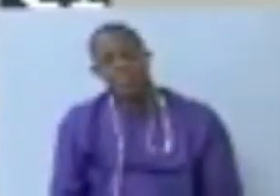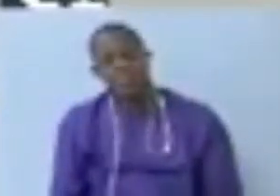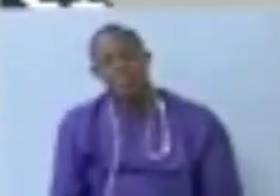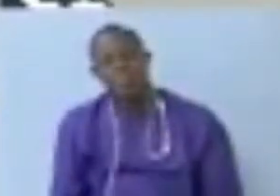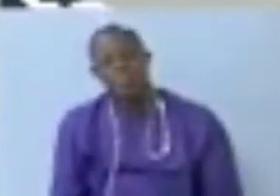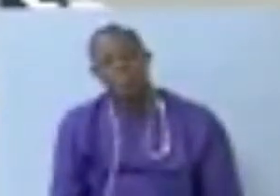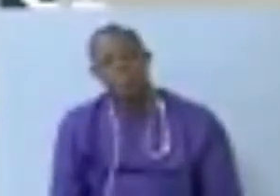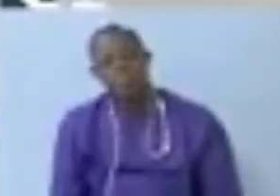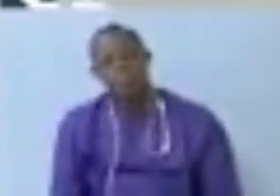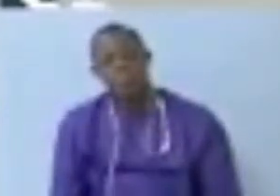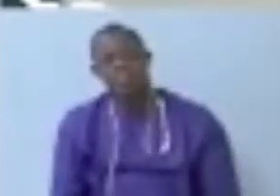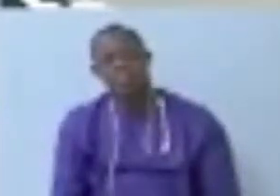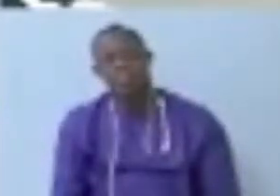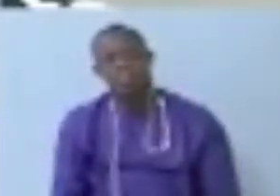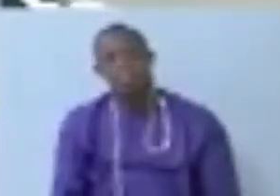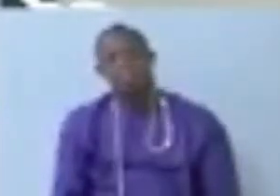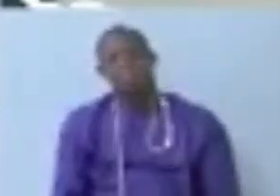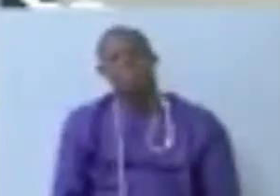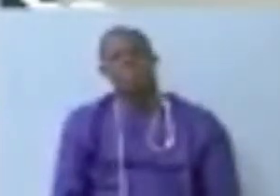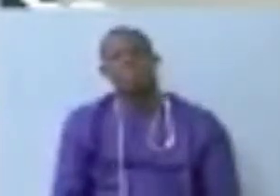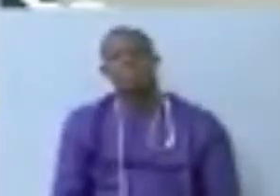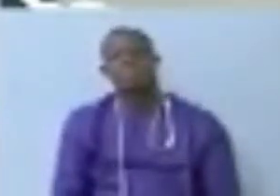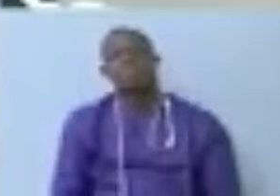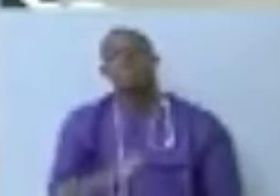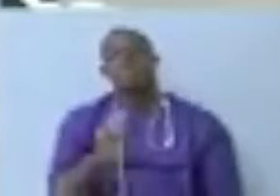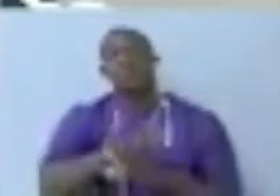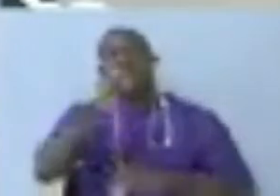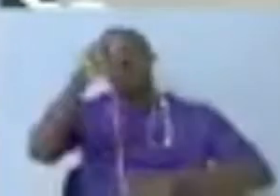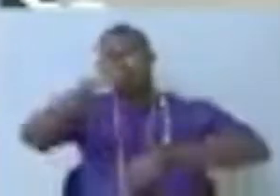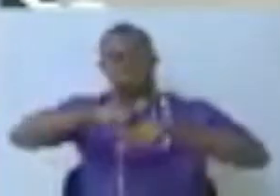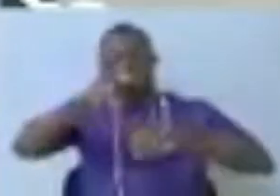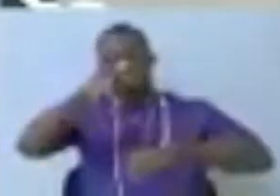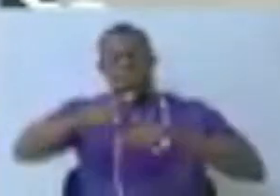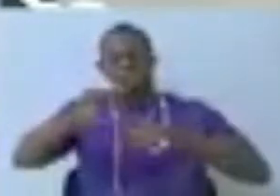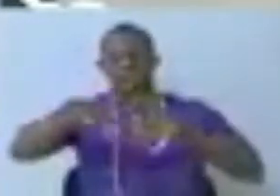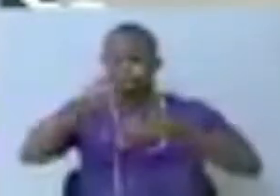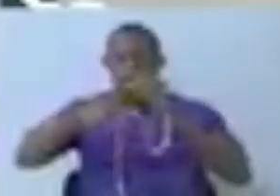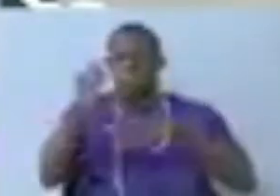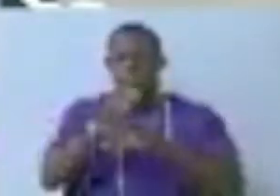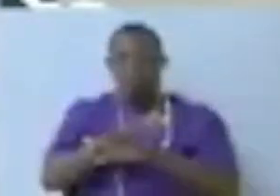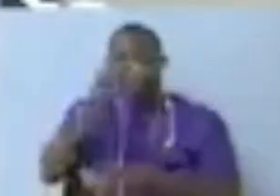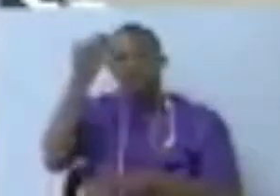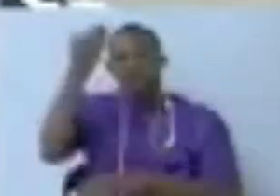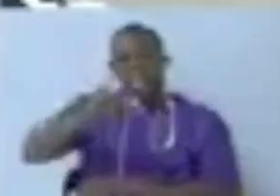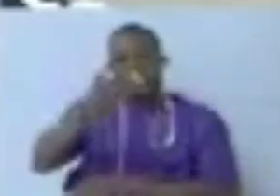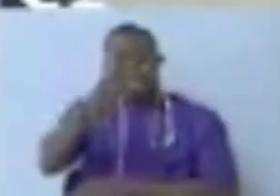which is the tortures of 1996